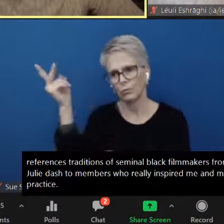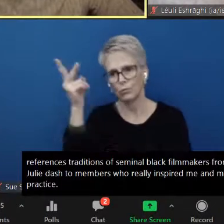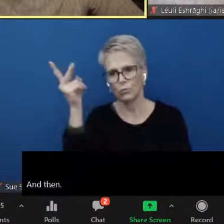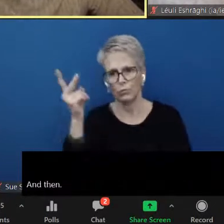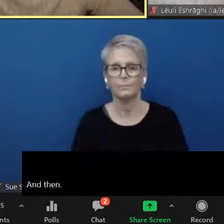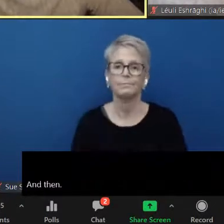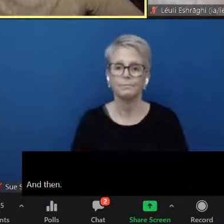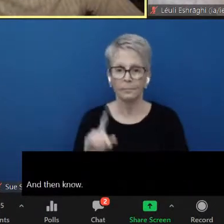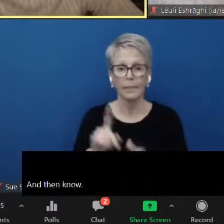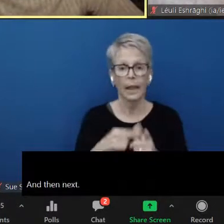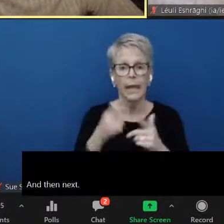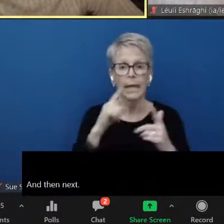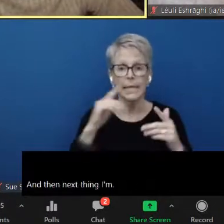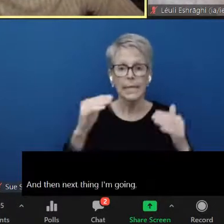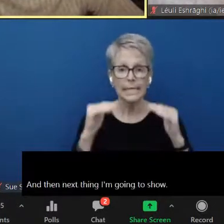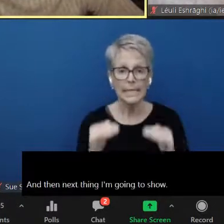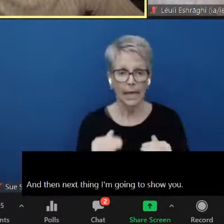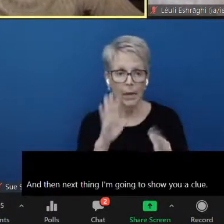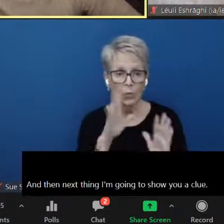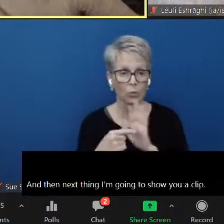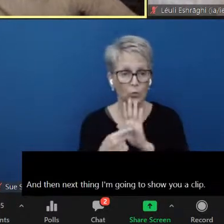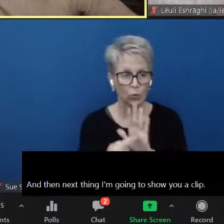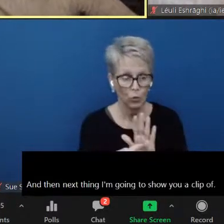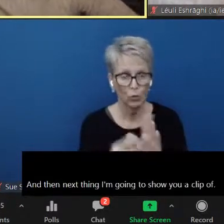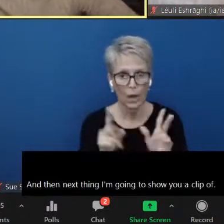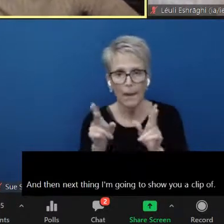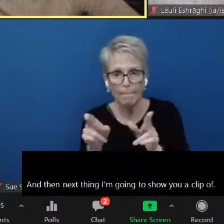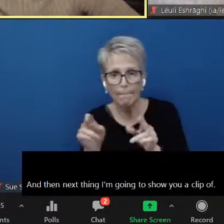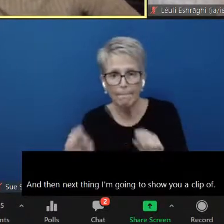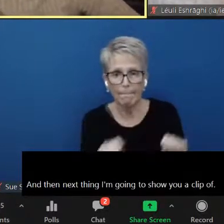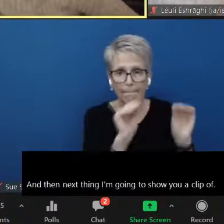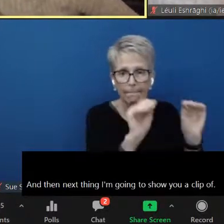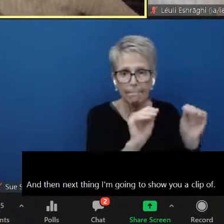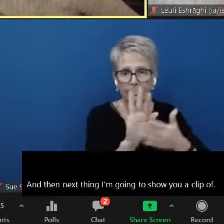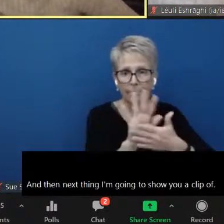And then the next thing I'm going to show you a clip of.